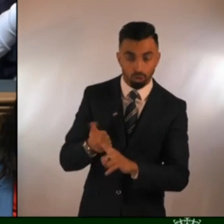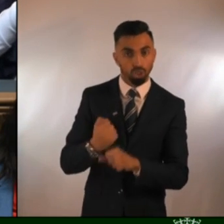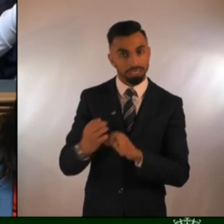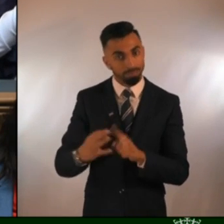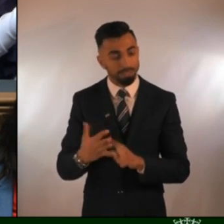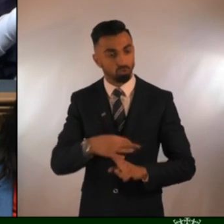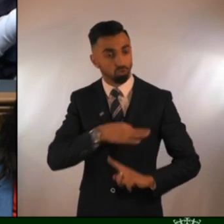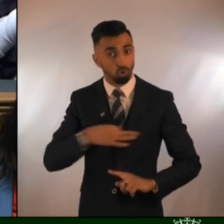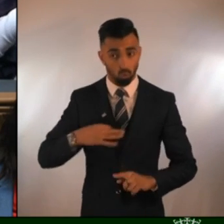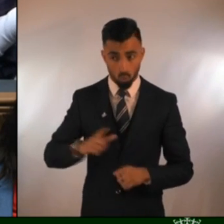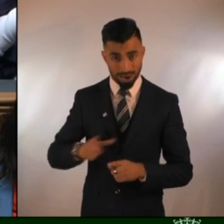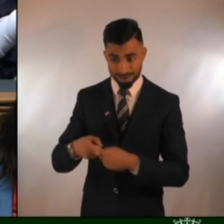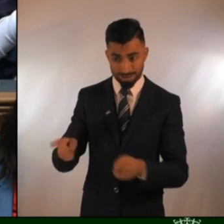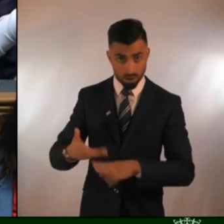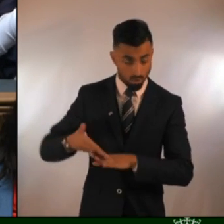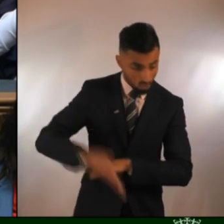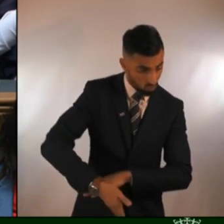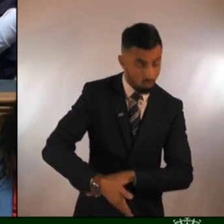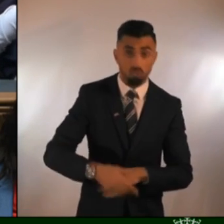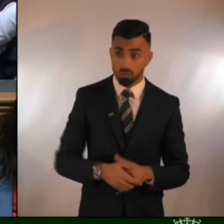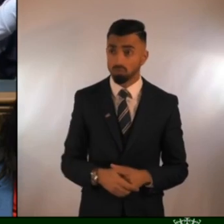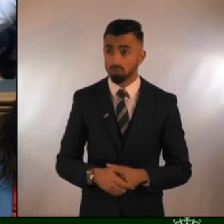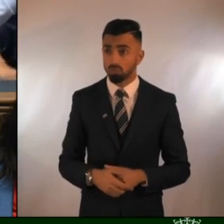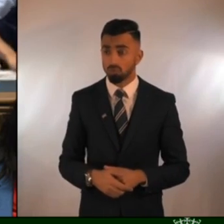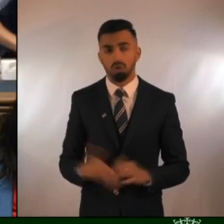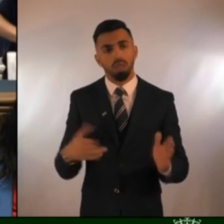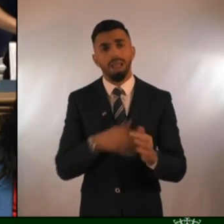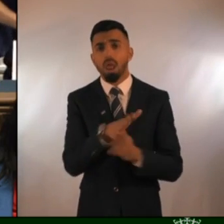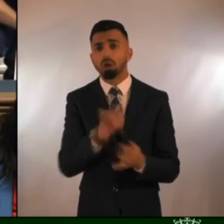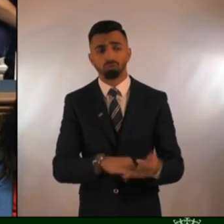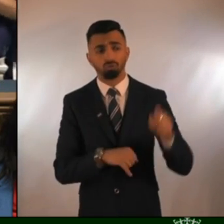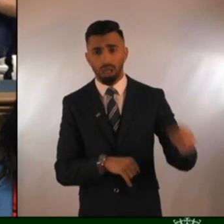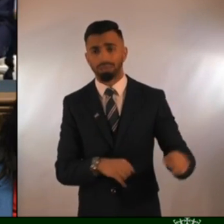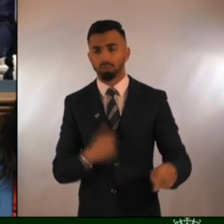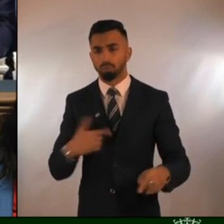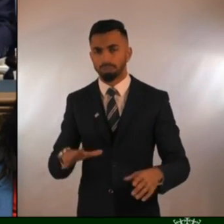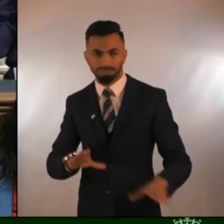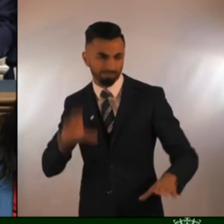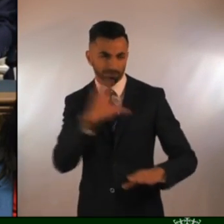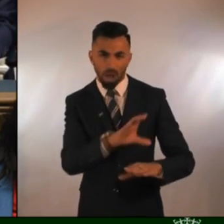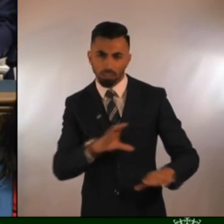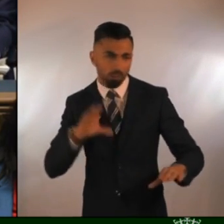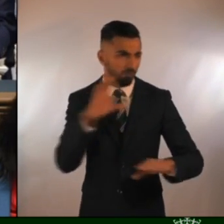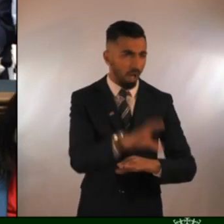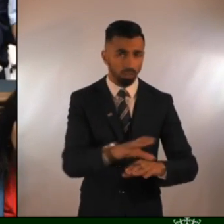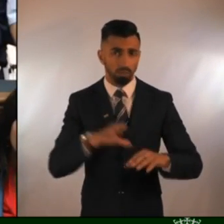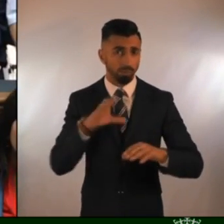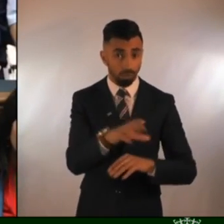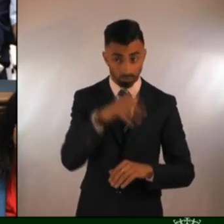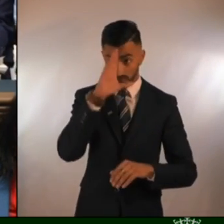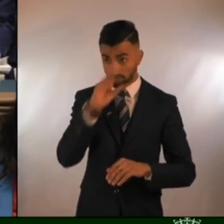to the overall funding settlement for the NHS. We've already provided the NHS with a record funding